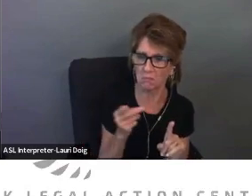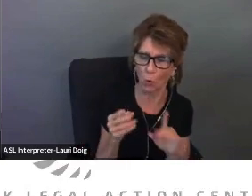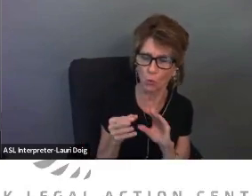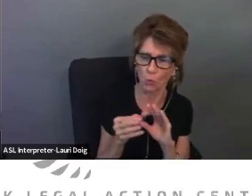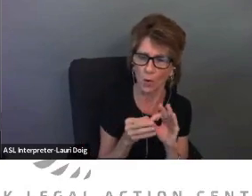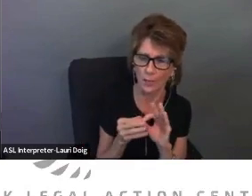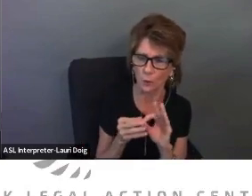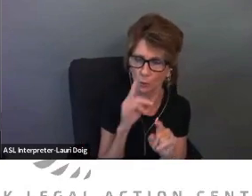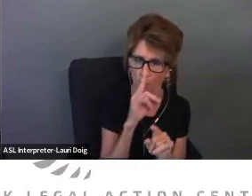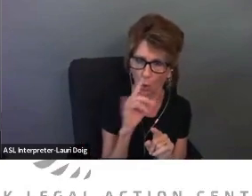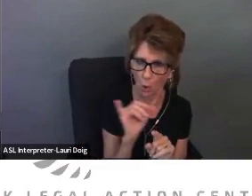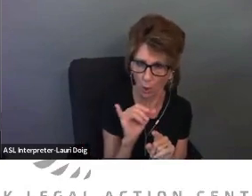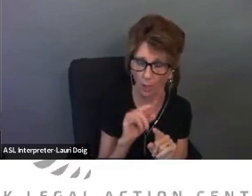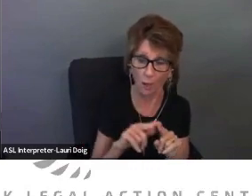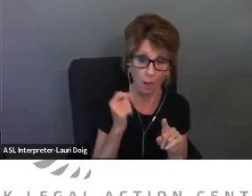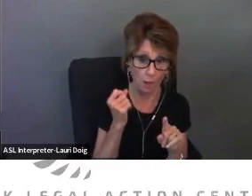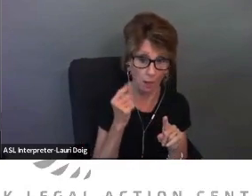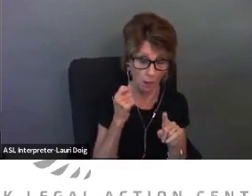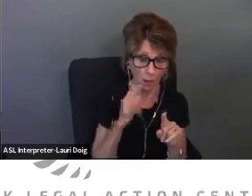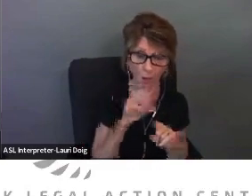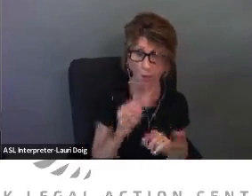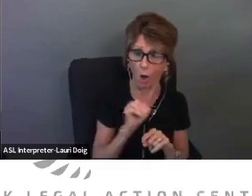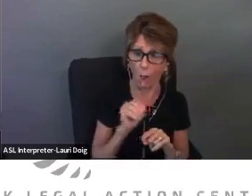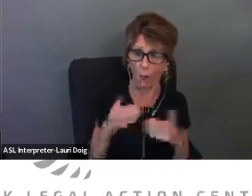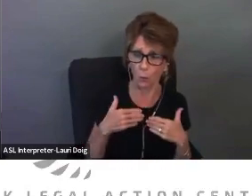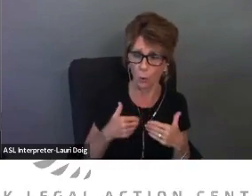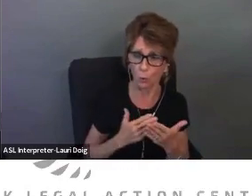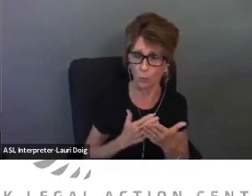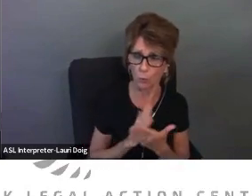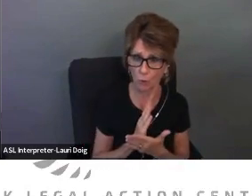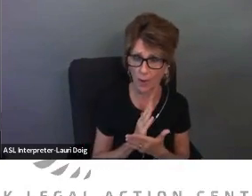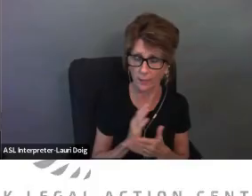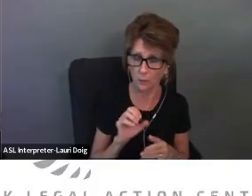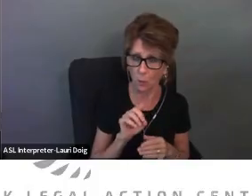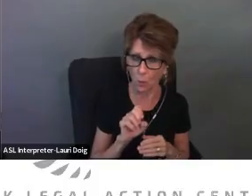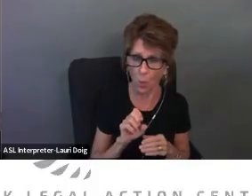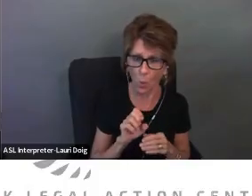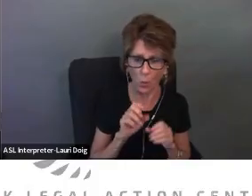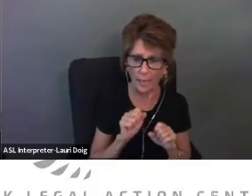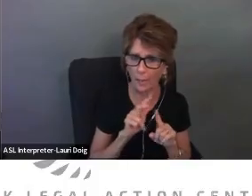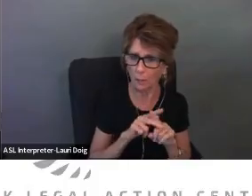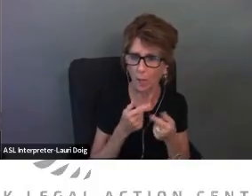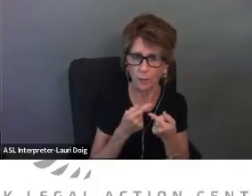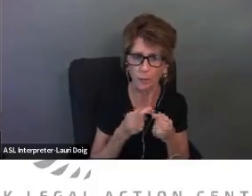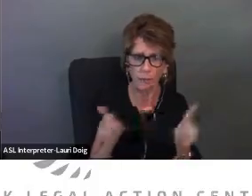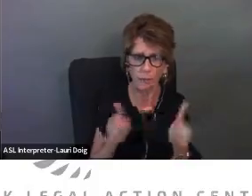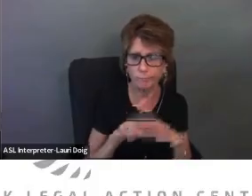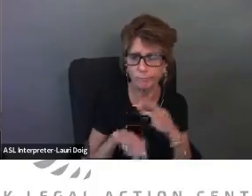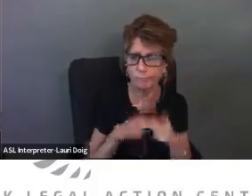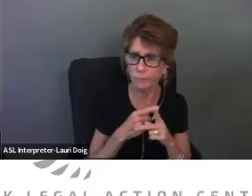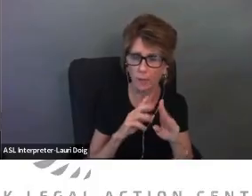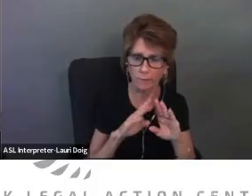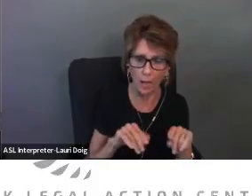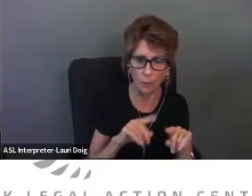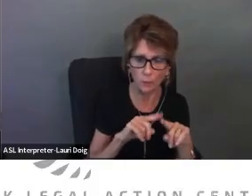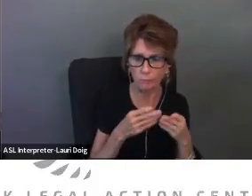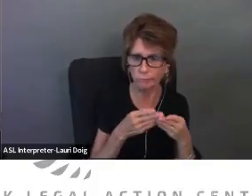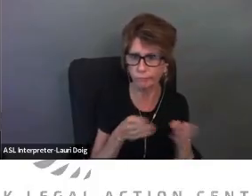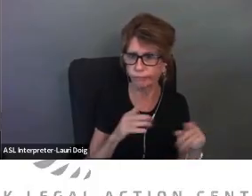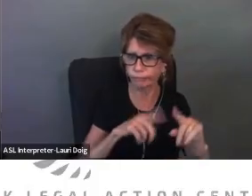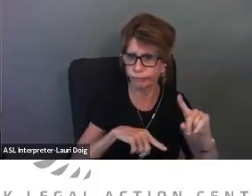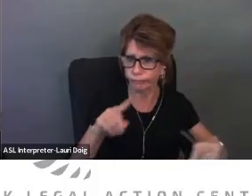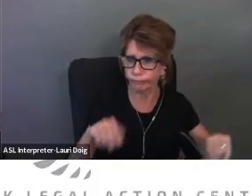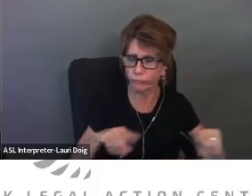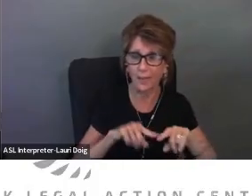applies to many different housing arrangements. Okay, so generally we talk about rental. The